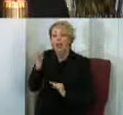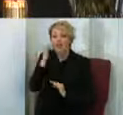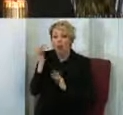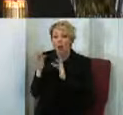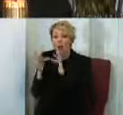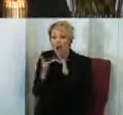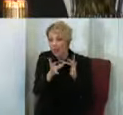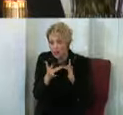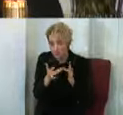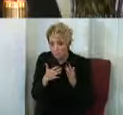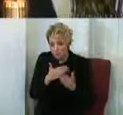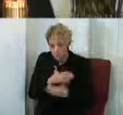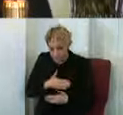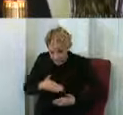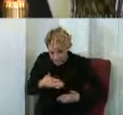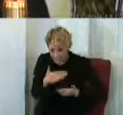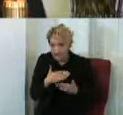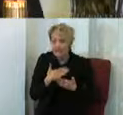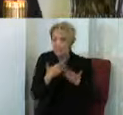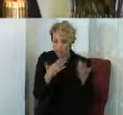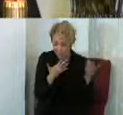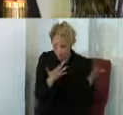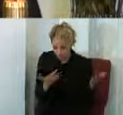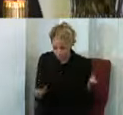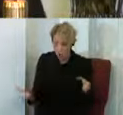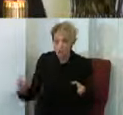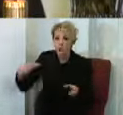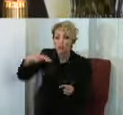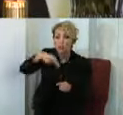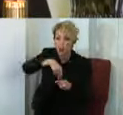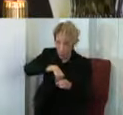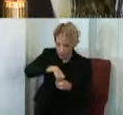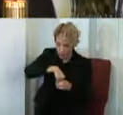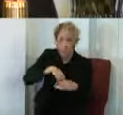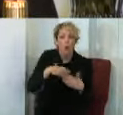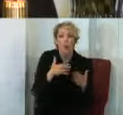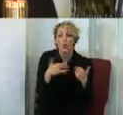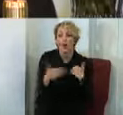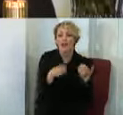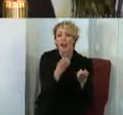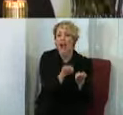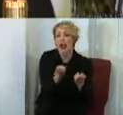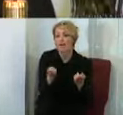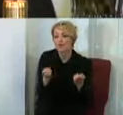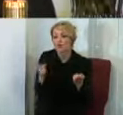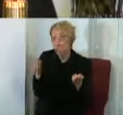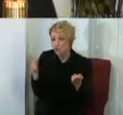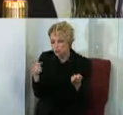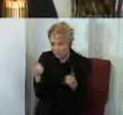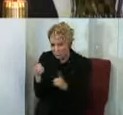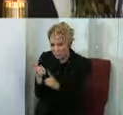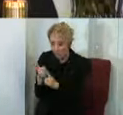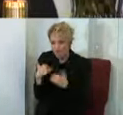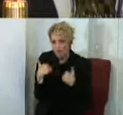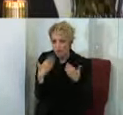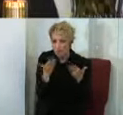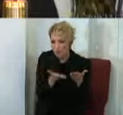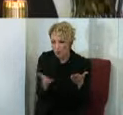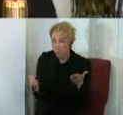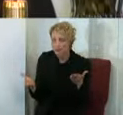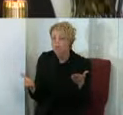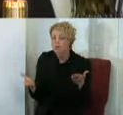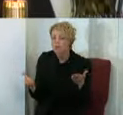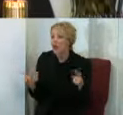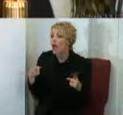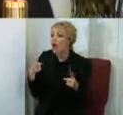online, please go to the bread, the juice, whatever elements that you brought forward, and just commune with